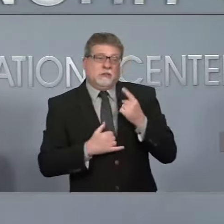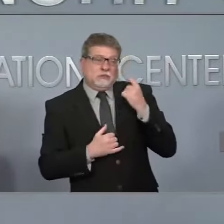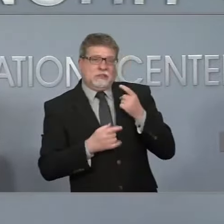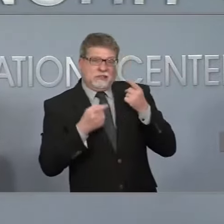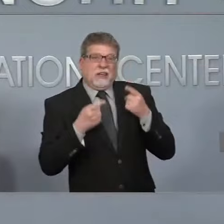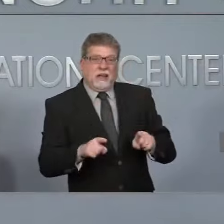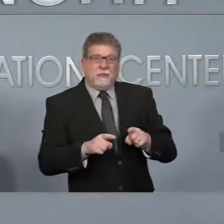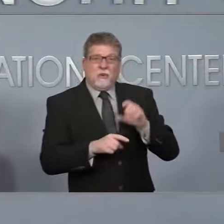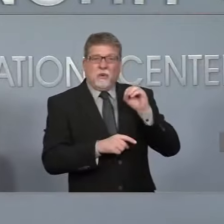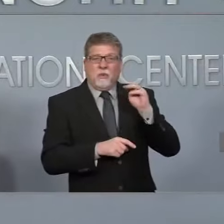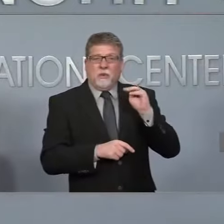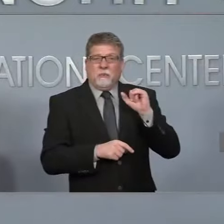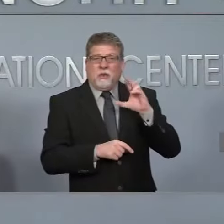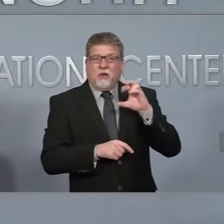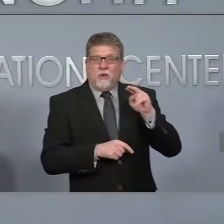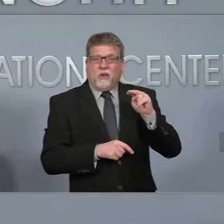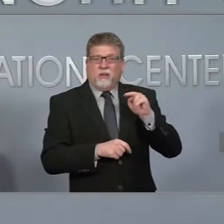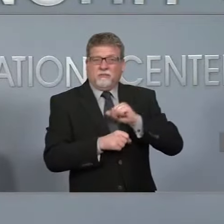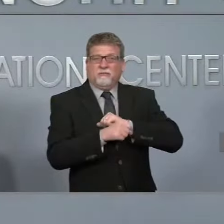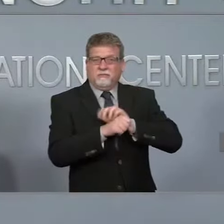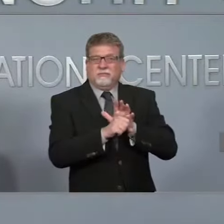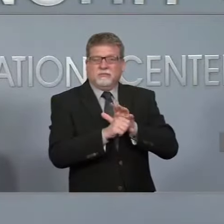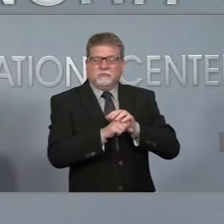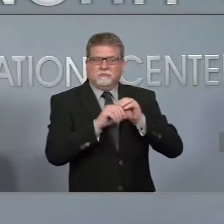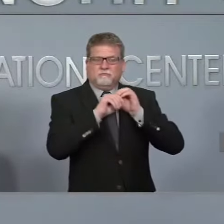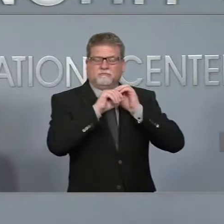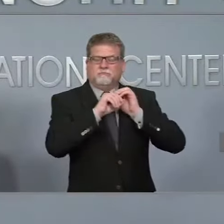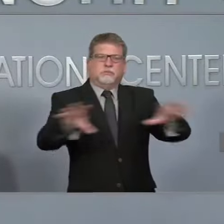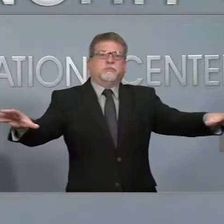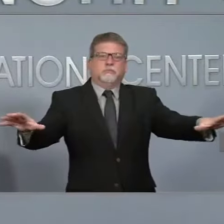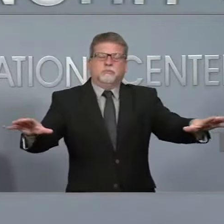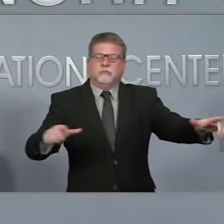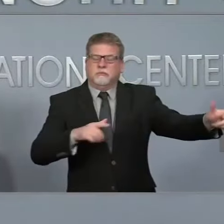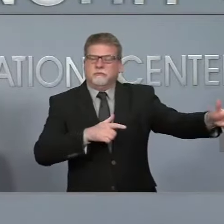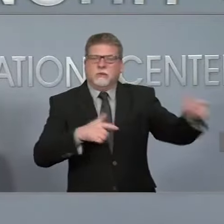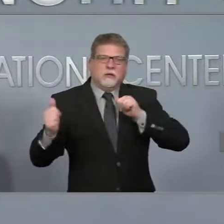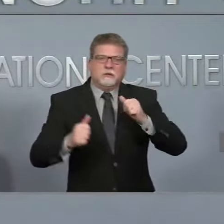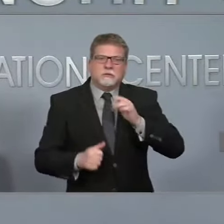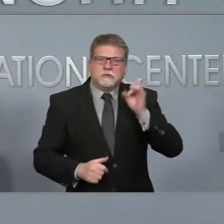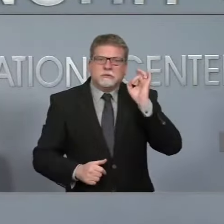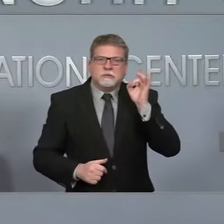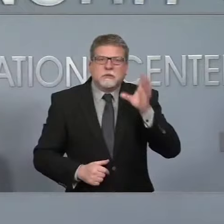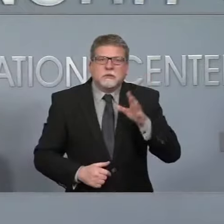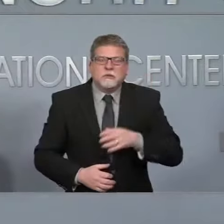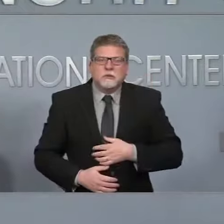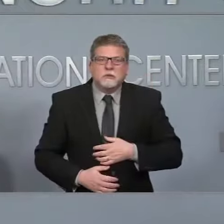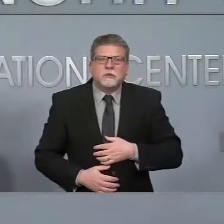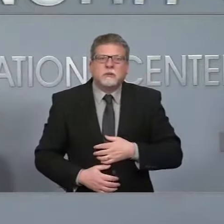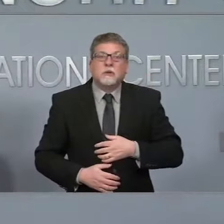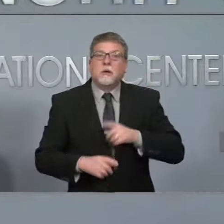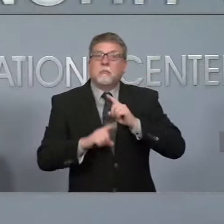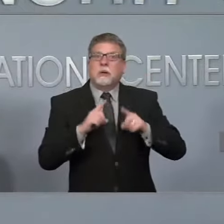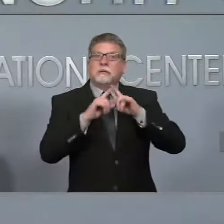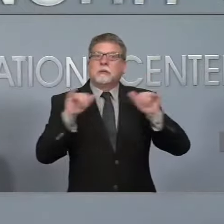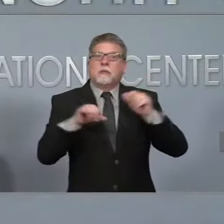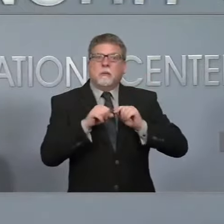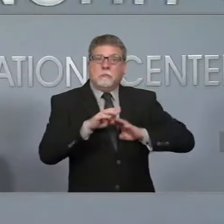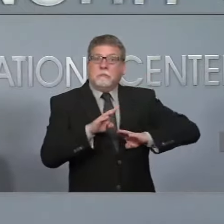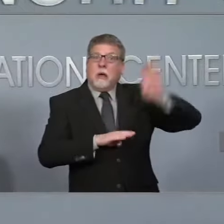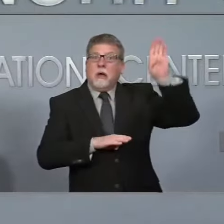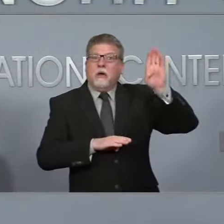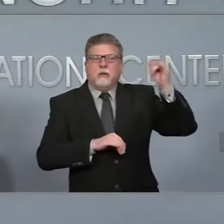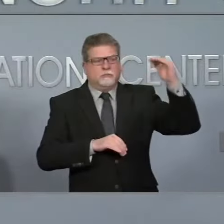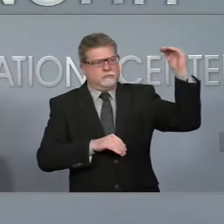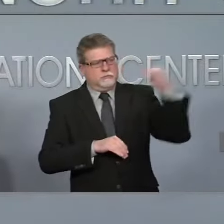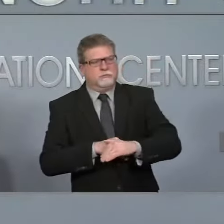nation quickly. Now, just about as fast as the numbers peaked, they're falling. This variant